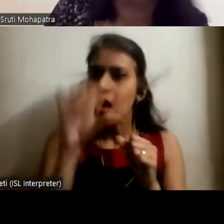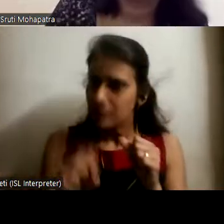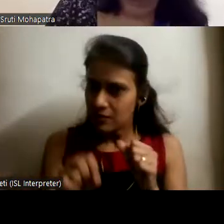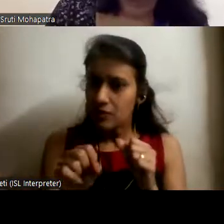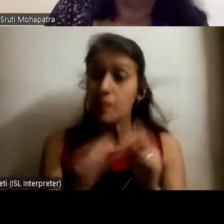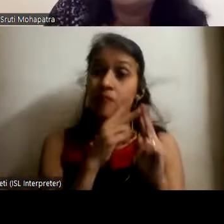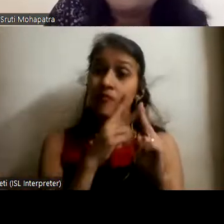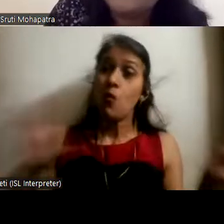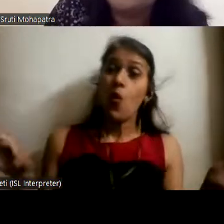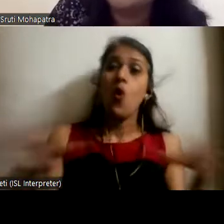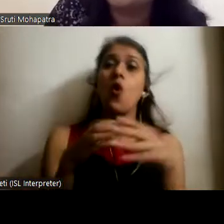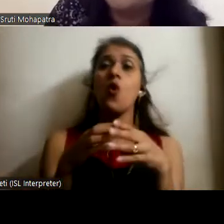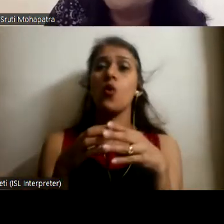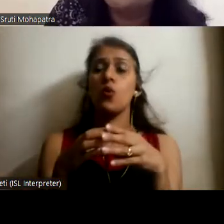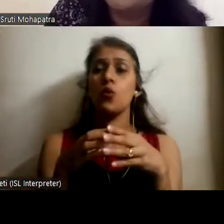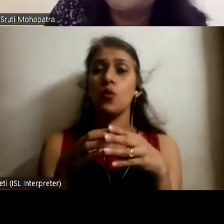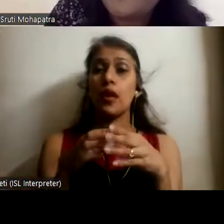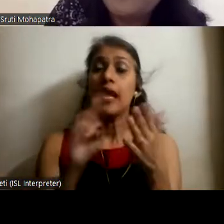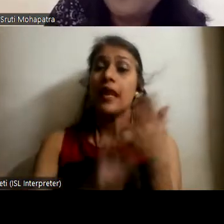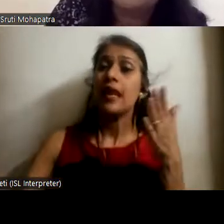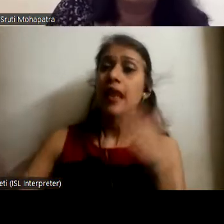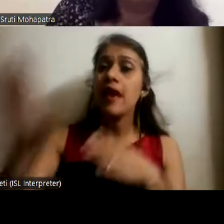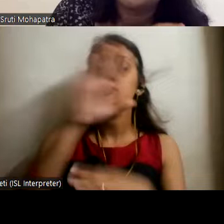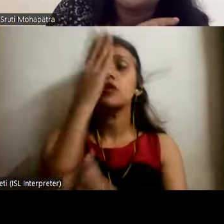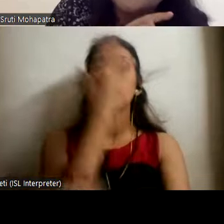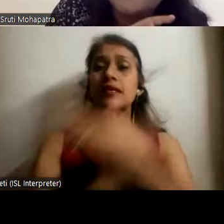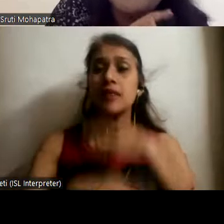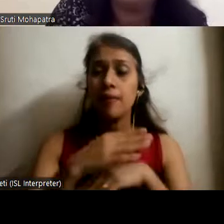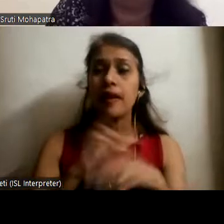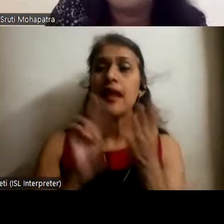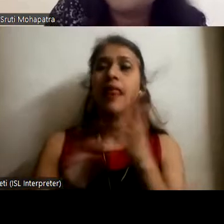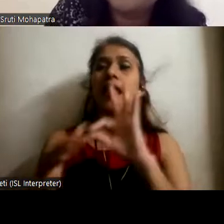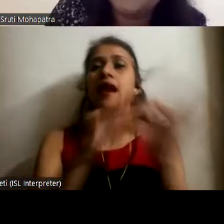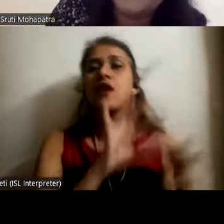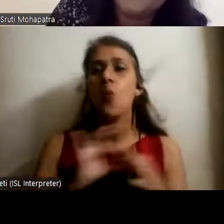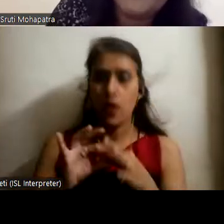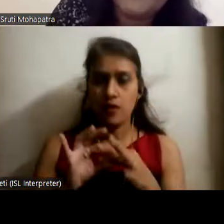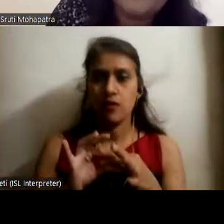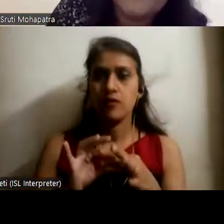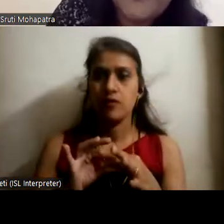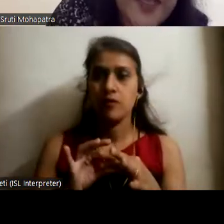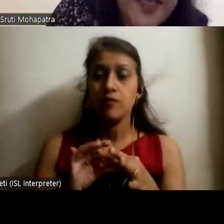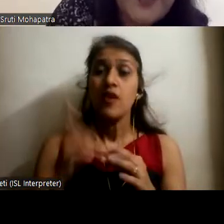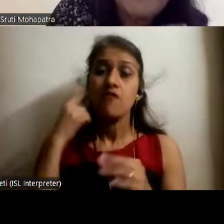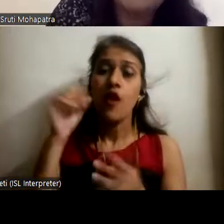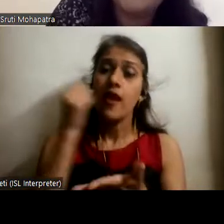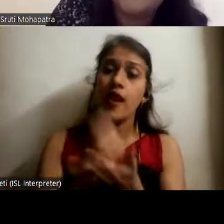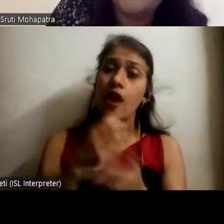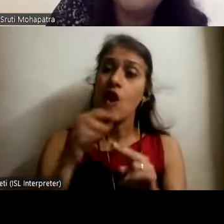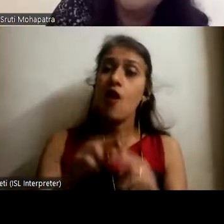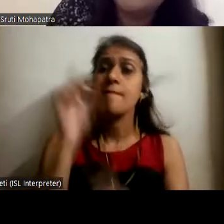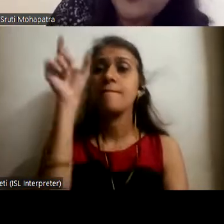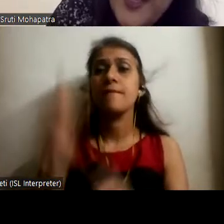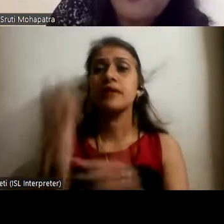come together. And that's how the National Disability Network, the National Committee on Rights of Persons with Disabilities came out in